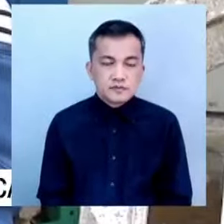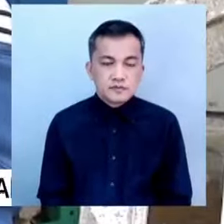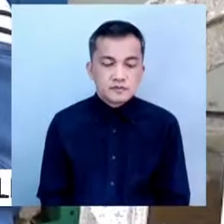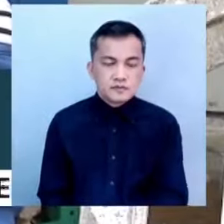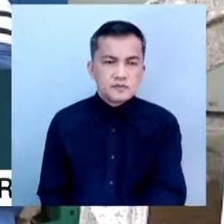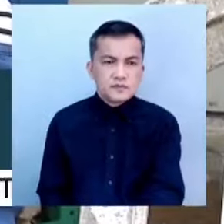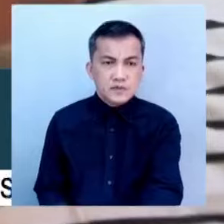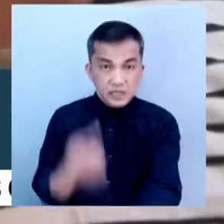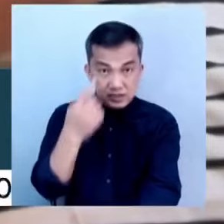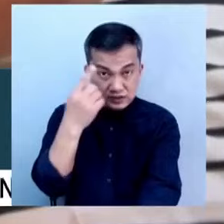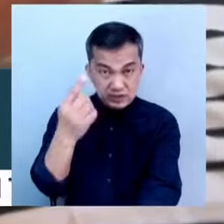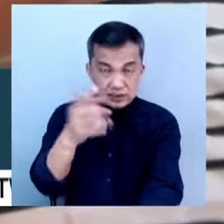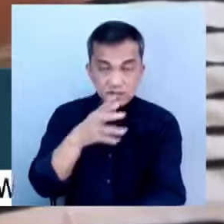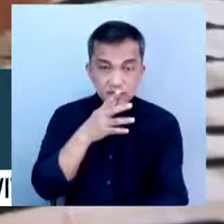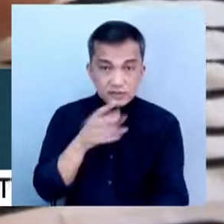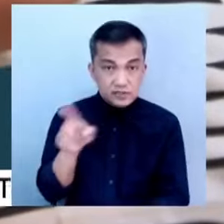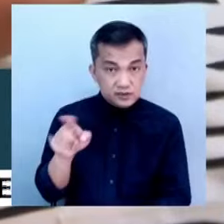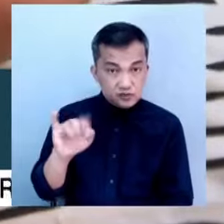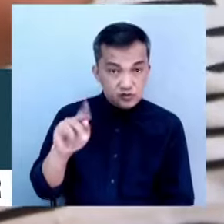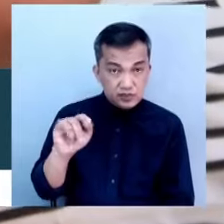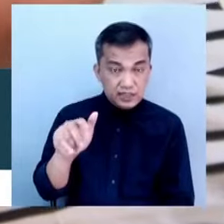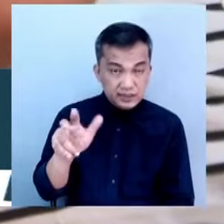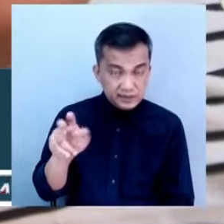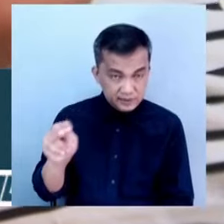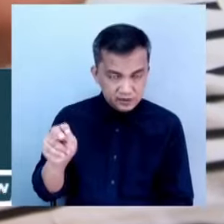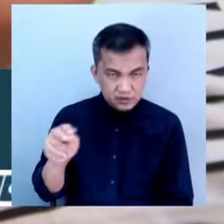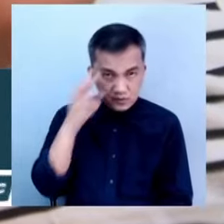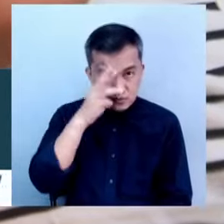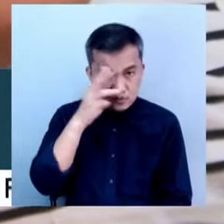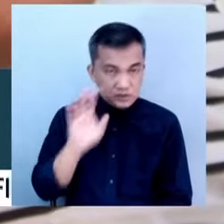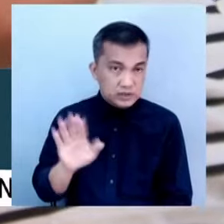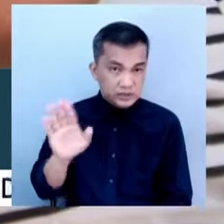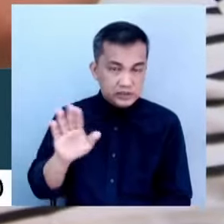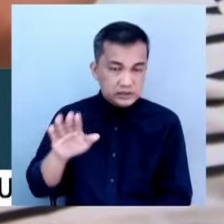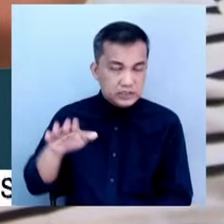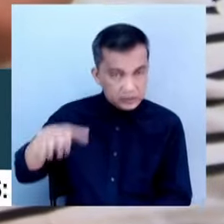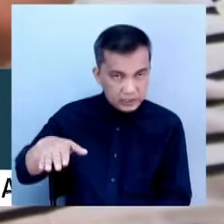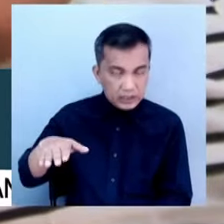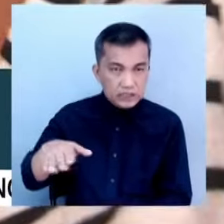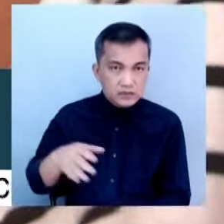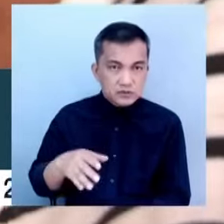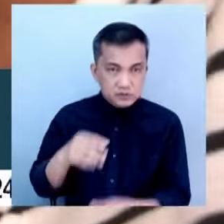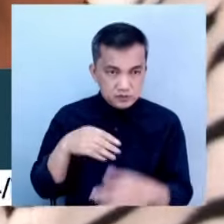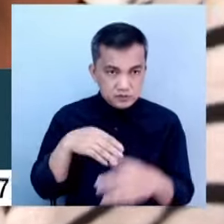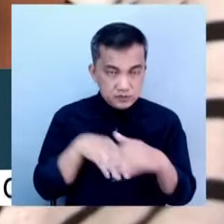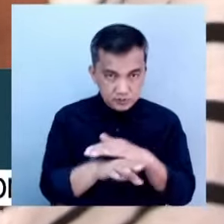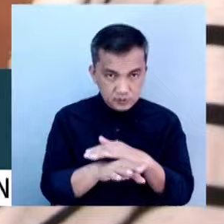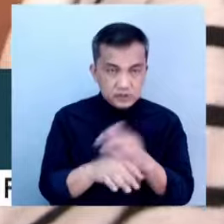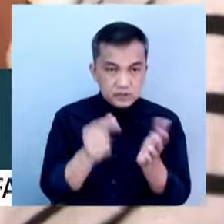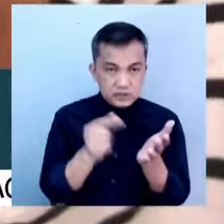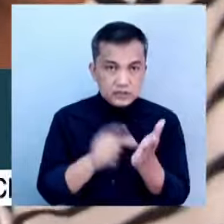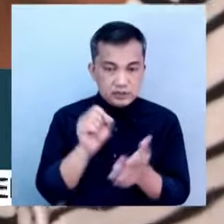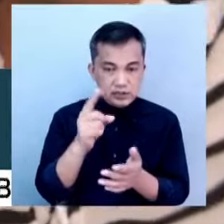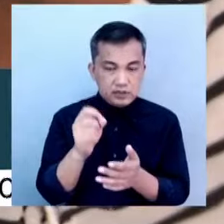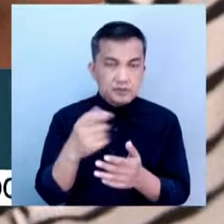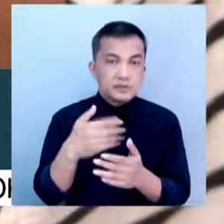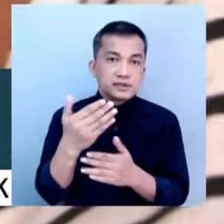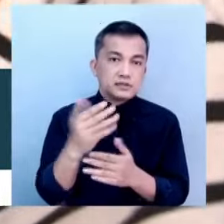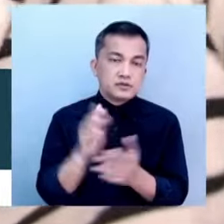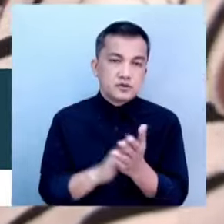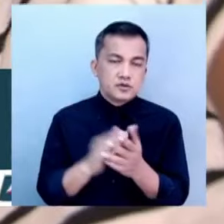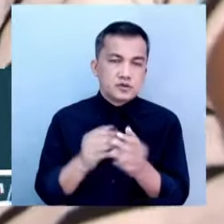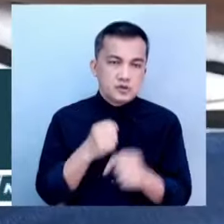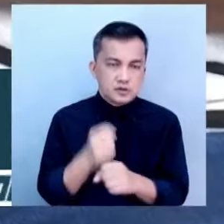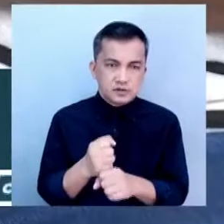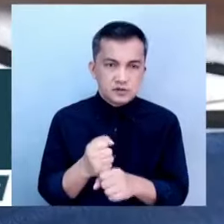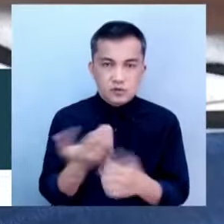Single mother Julian Beldad is worried for her child, who is an incoming grade 11 student next school year. Having no